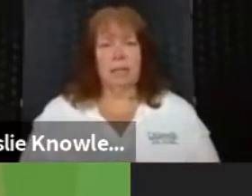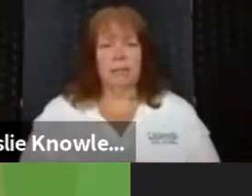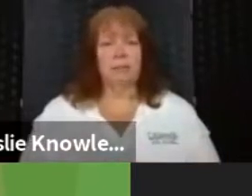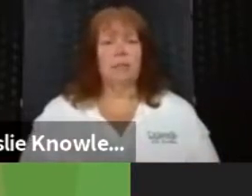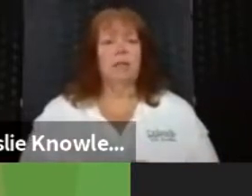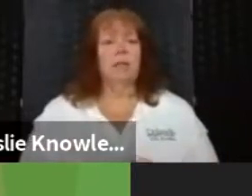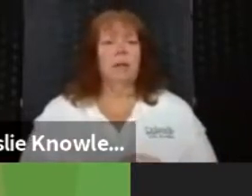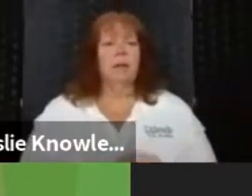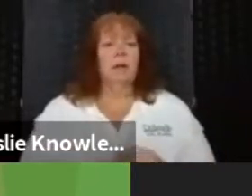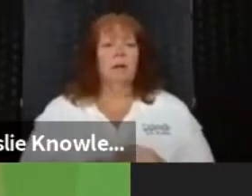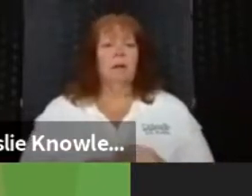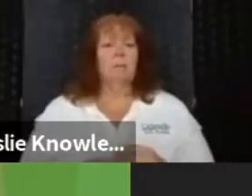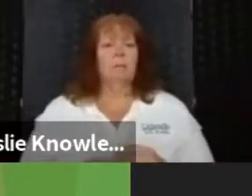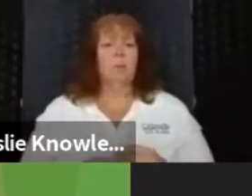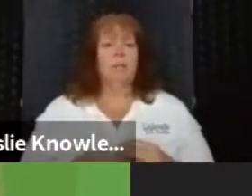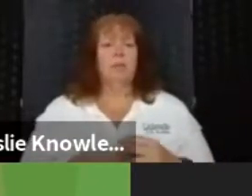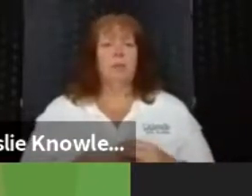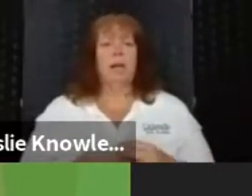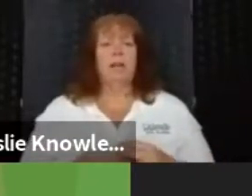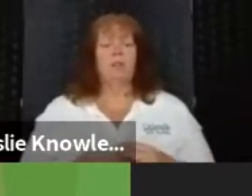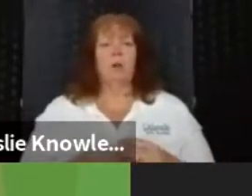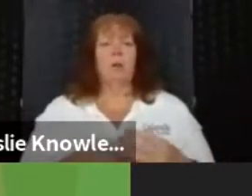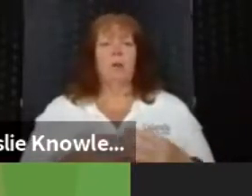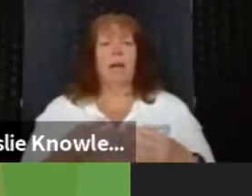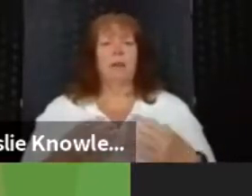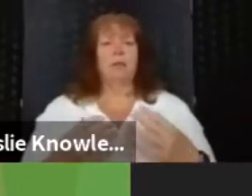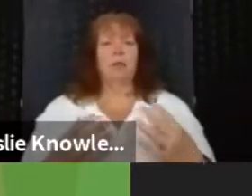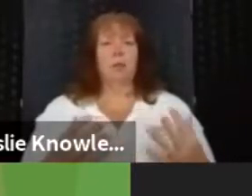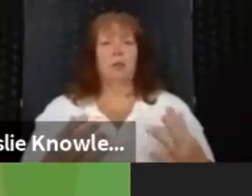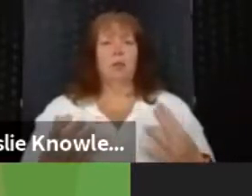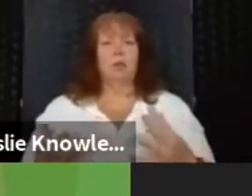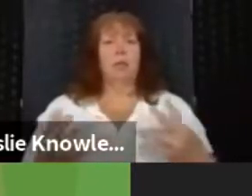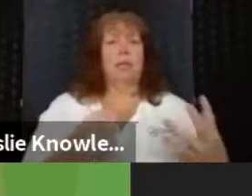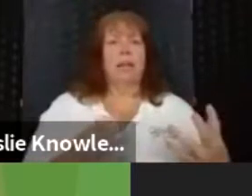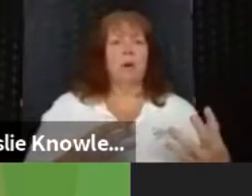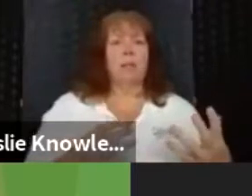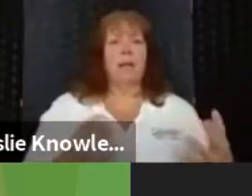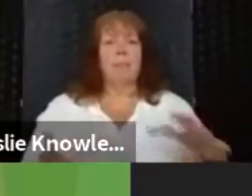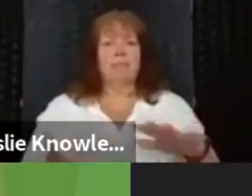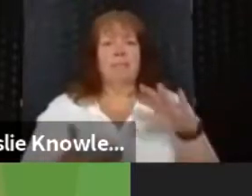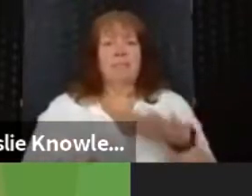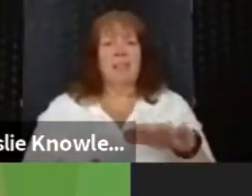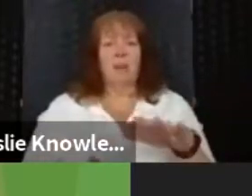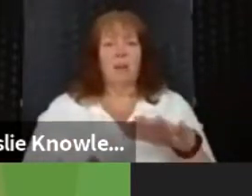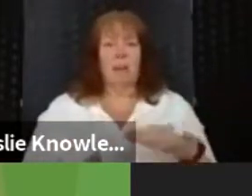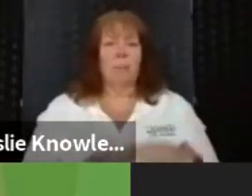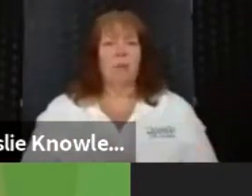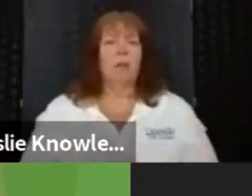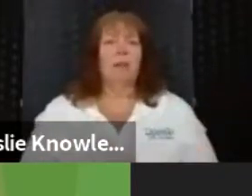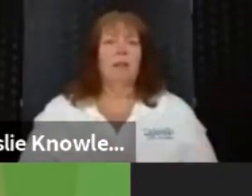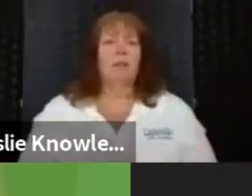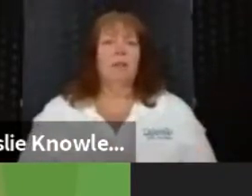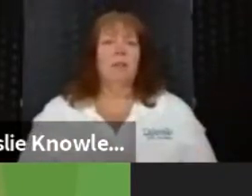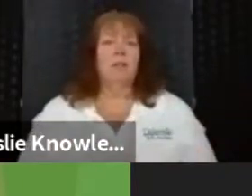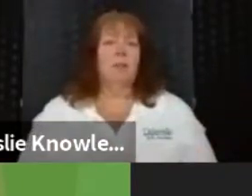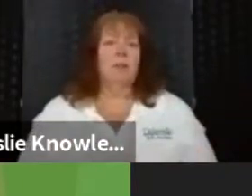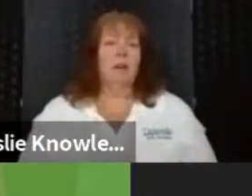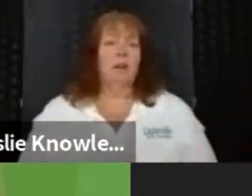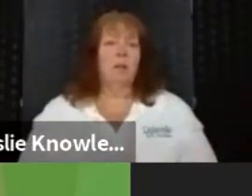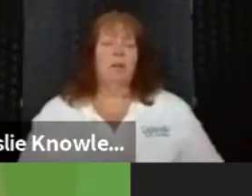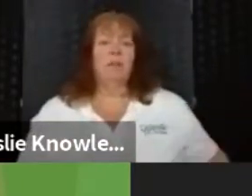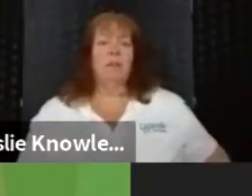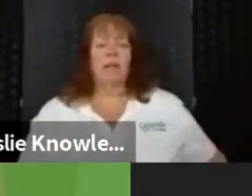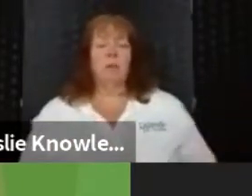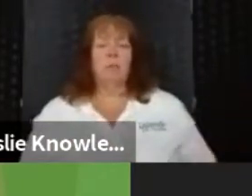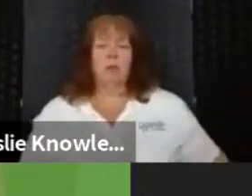online class. We do that so that students, once we get them on campus, they stay on campus. Since